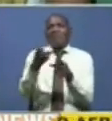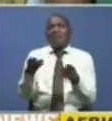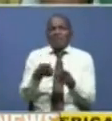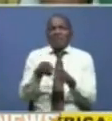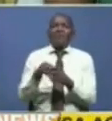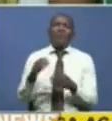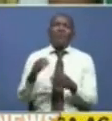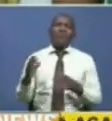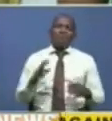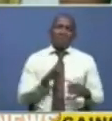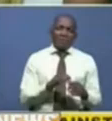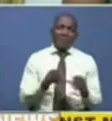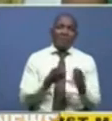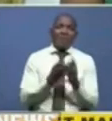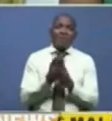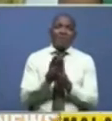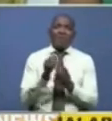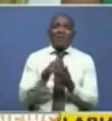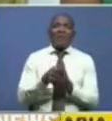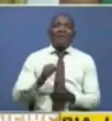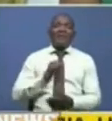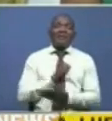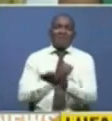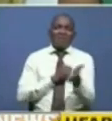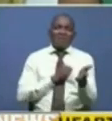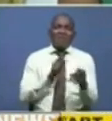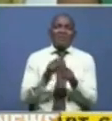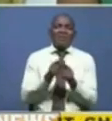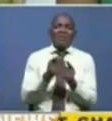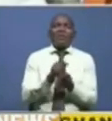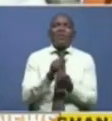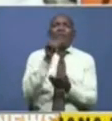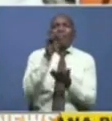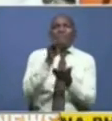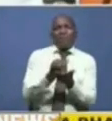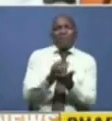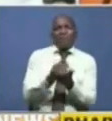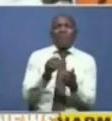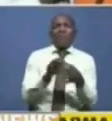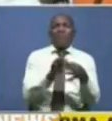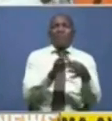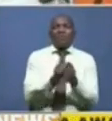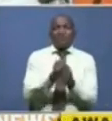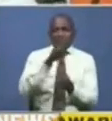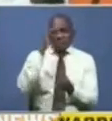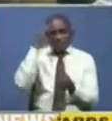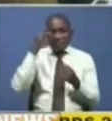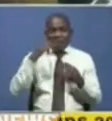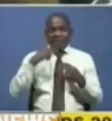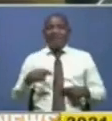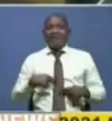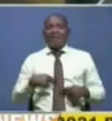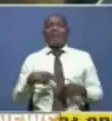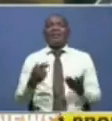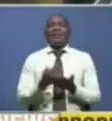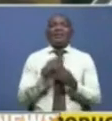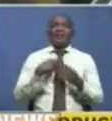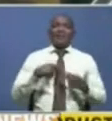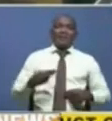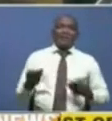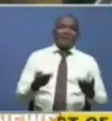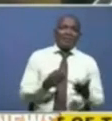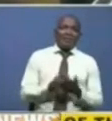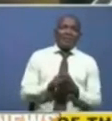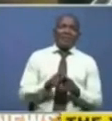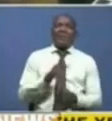community. As a result, the staff size will also be trimmed down. In collaboration with the Ministry of Health, the Ghana Health Service, and